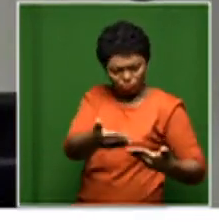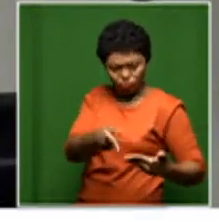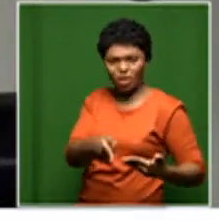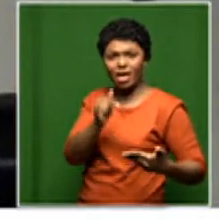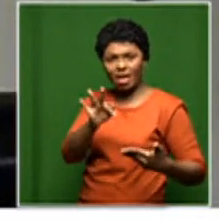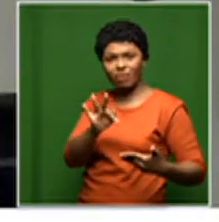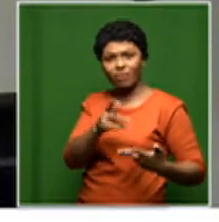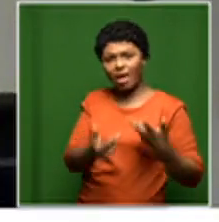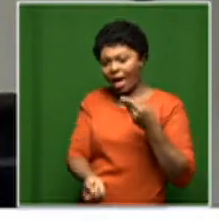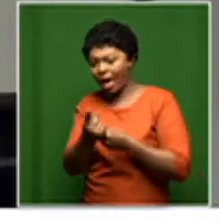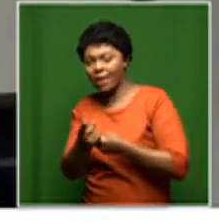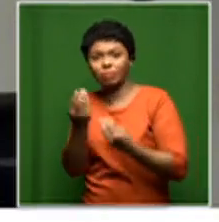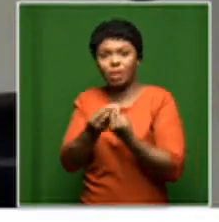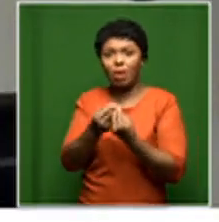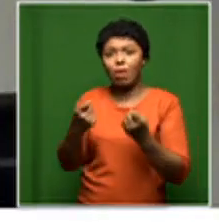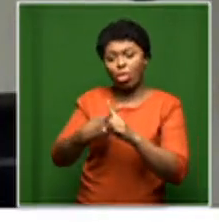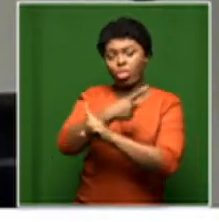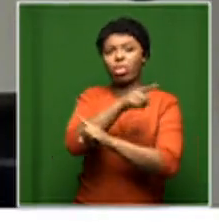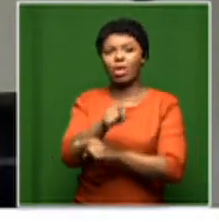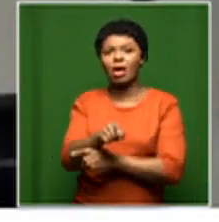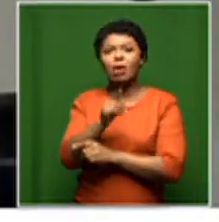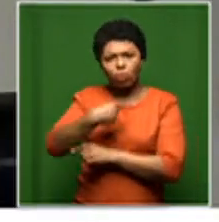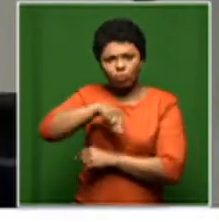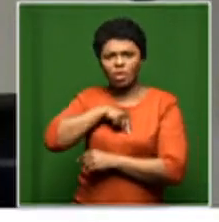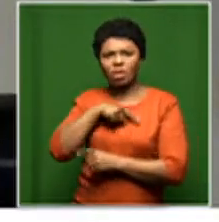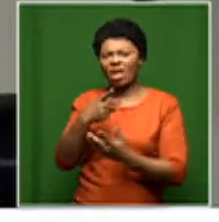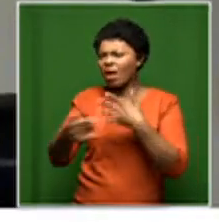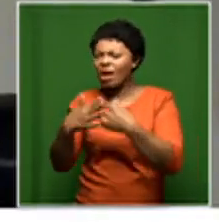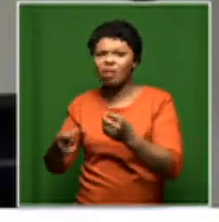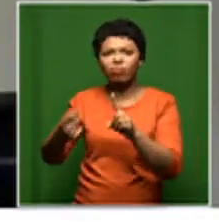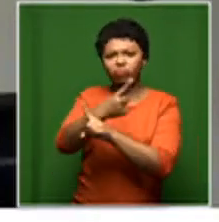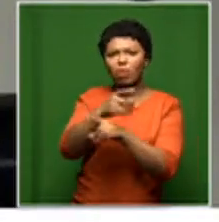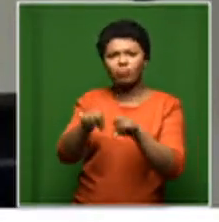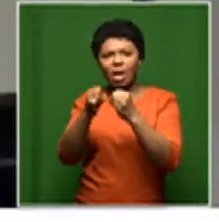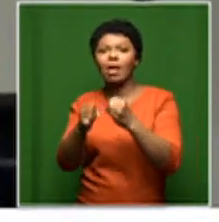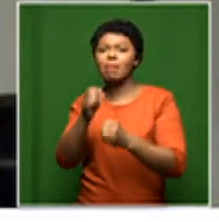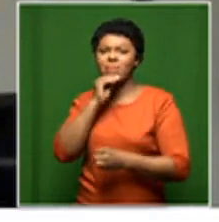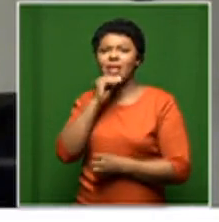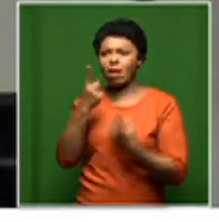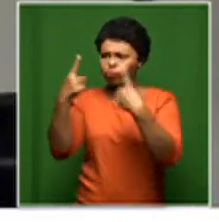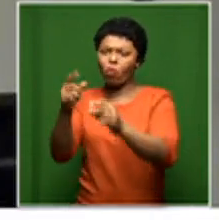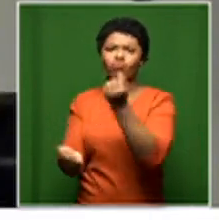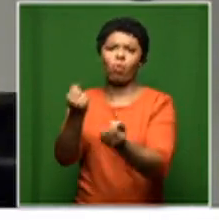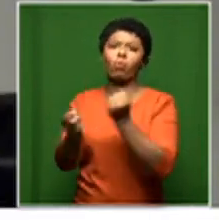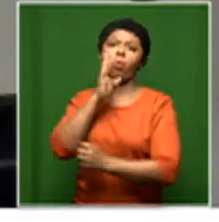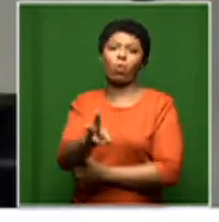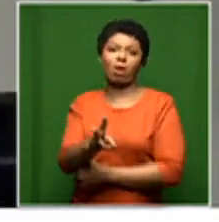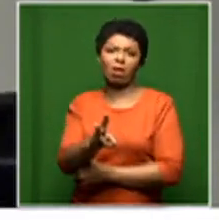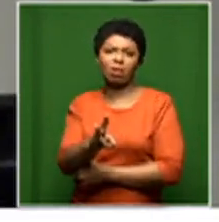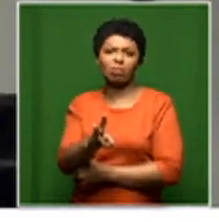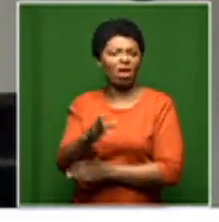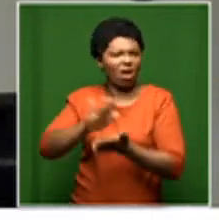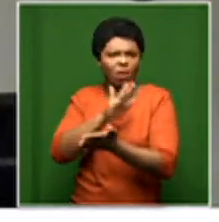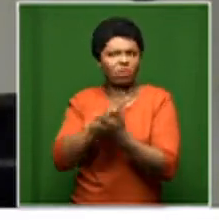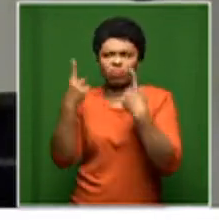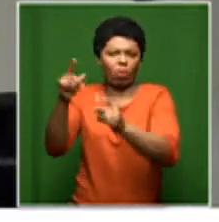breach, then we will deal with that. But we deny any breach, and we're happy to go to court and have it aired there.